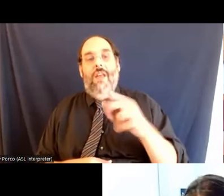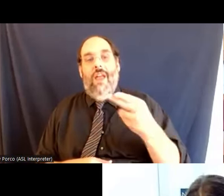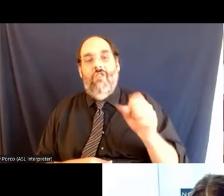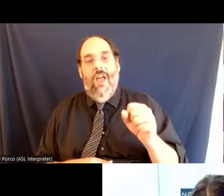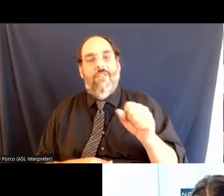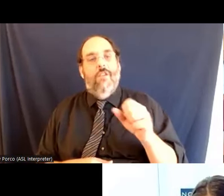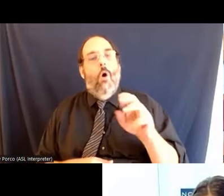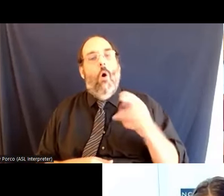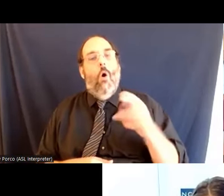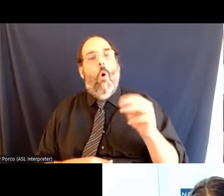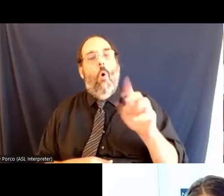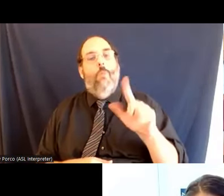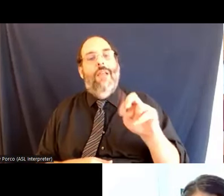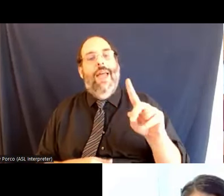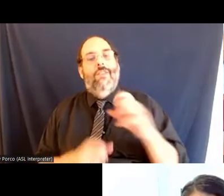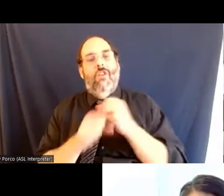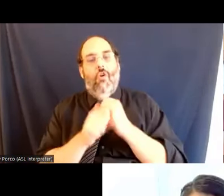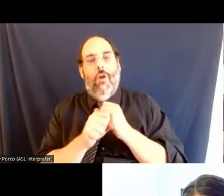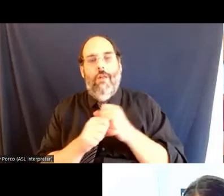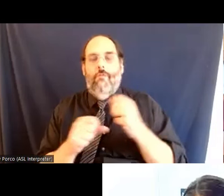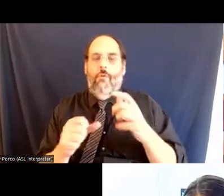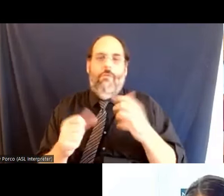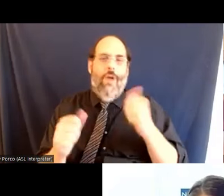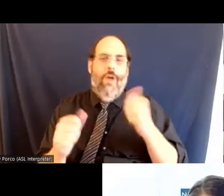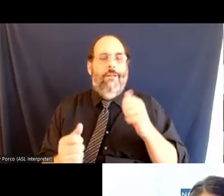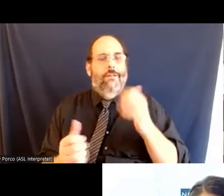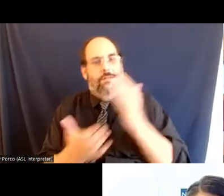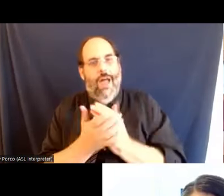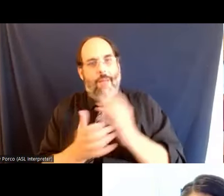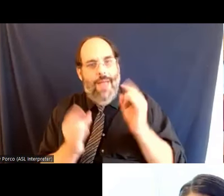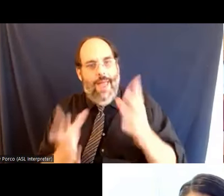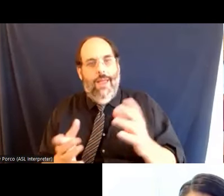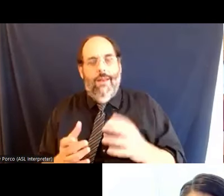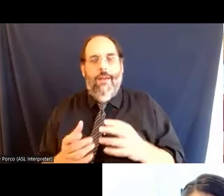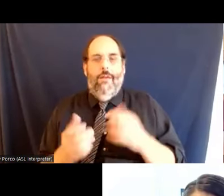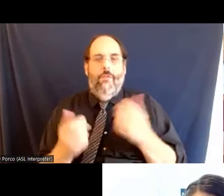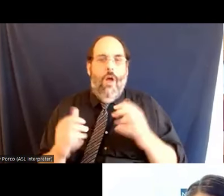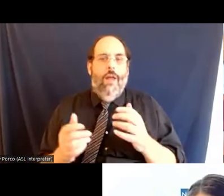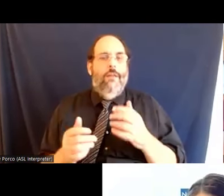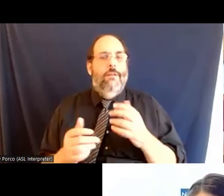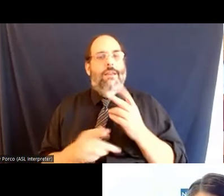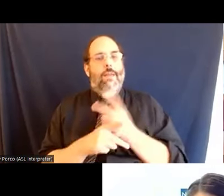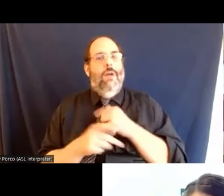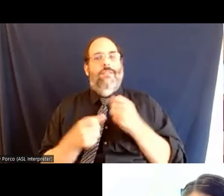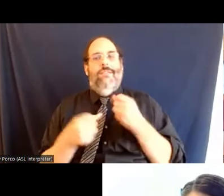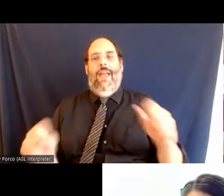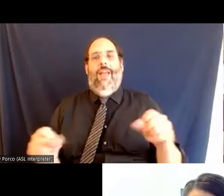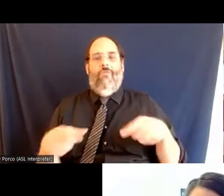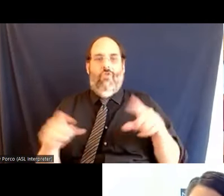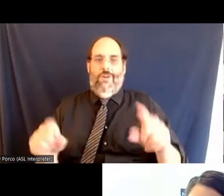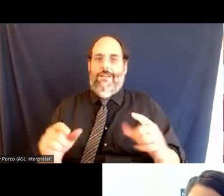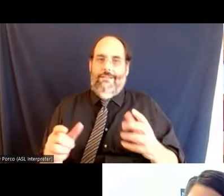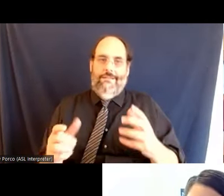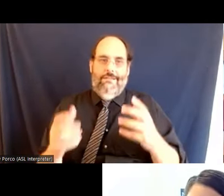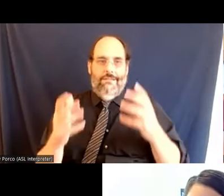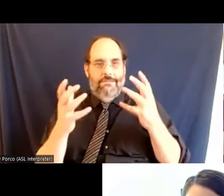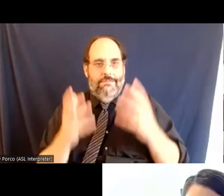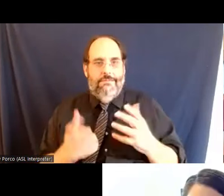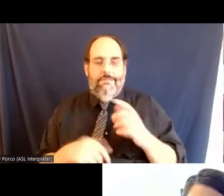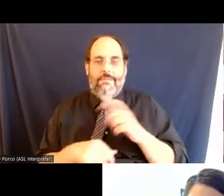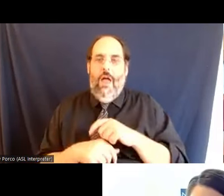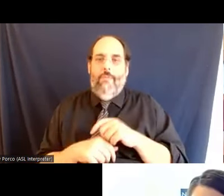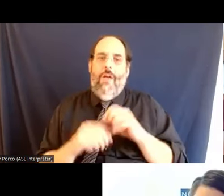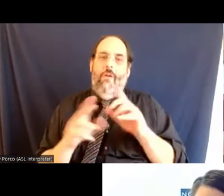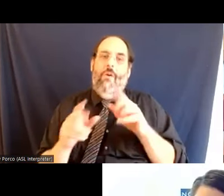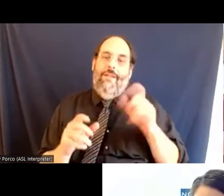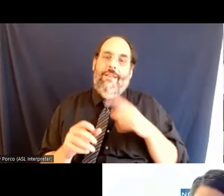your vigilance in combating hate and for all you are doing to work to keep us safe in these troubling times. And obviously we have to be able